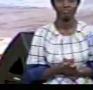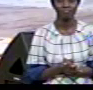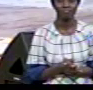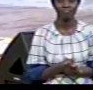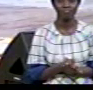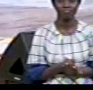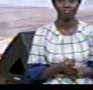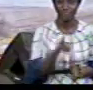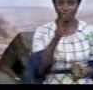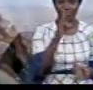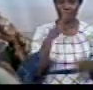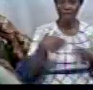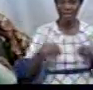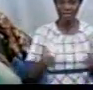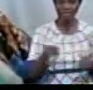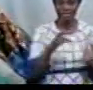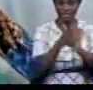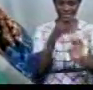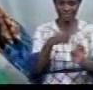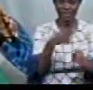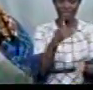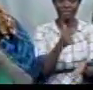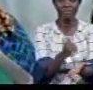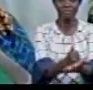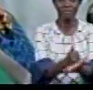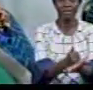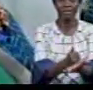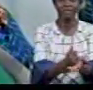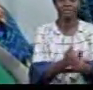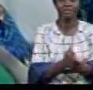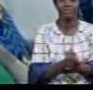plague. You are healed in Jesus' name.